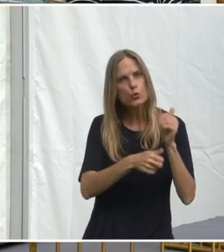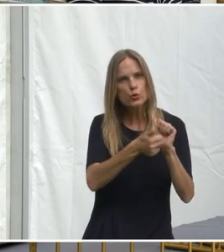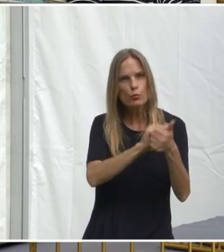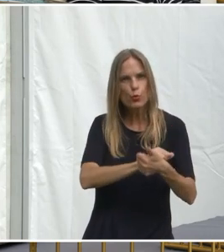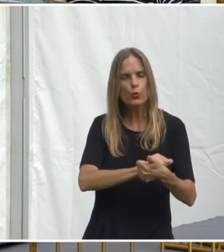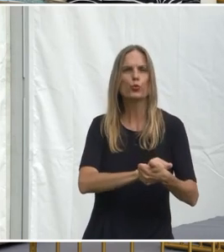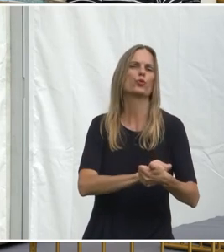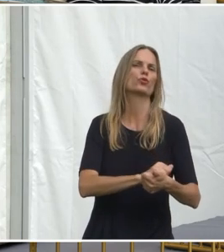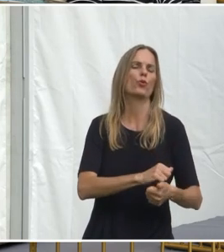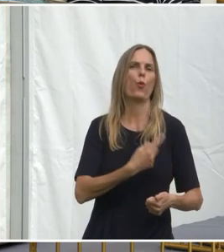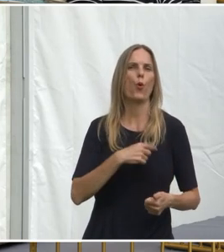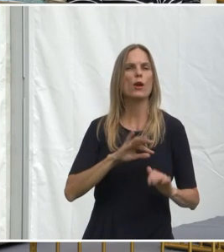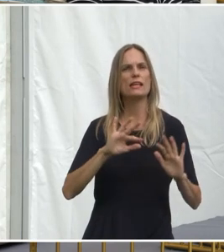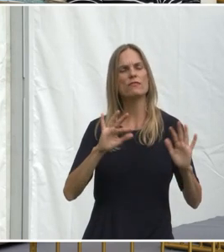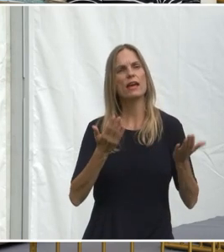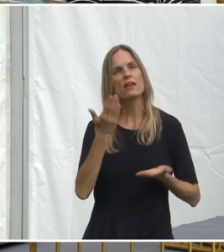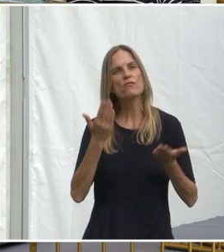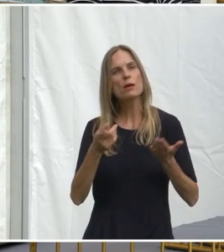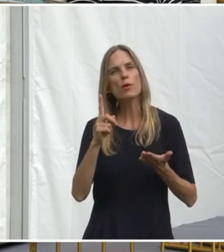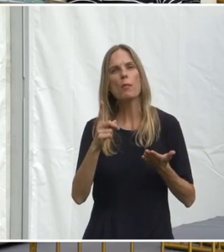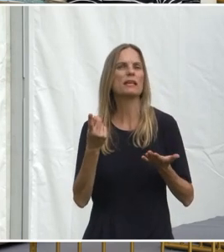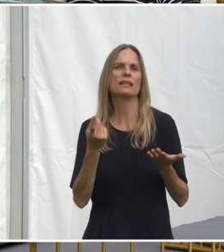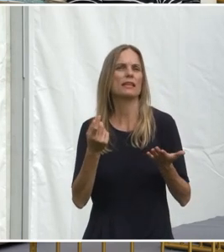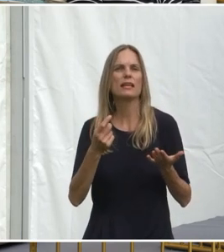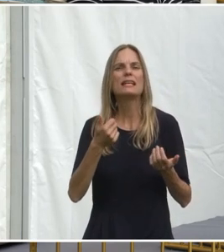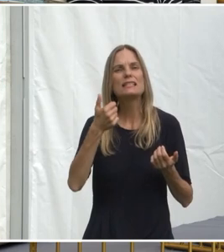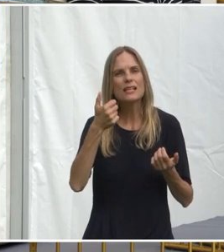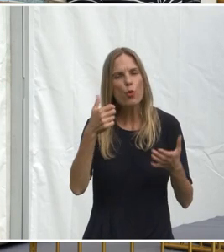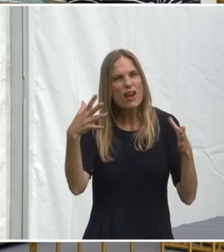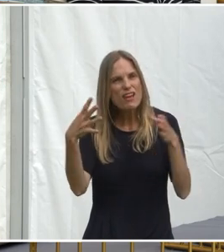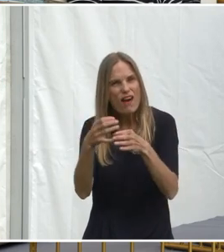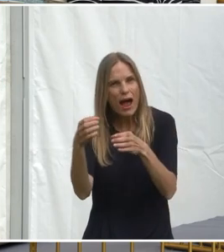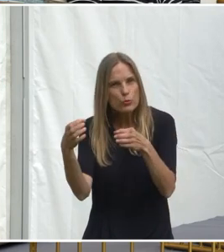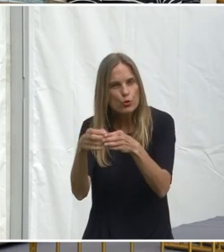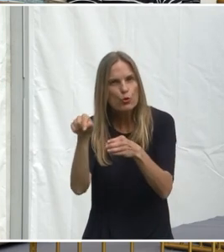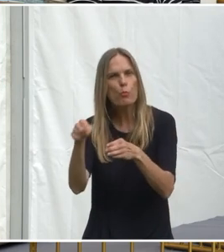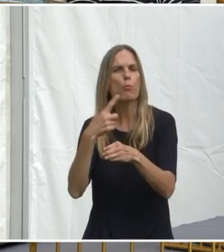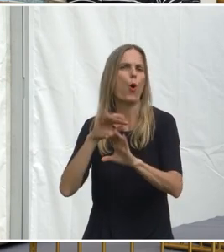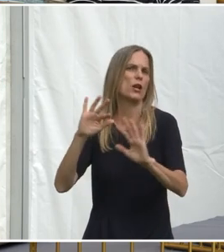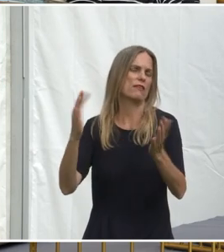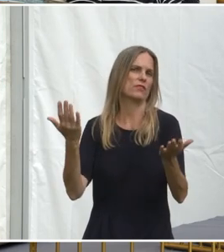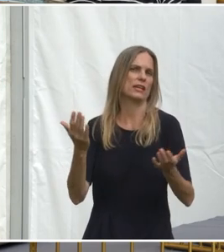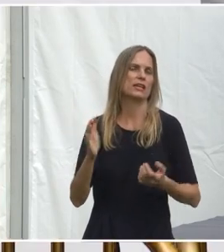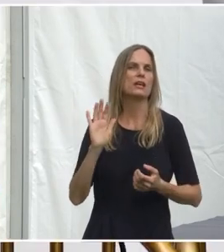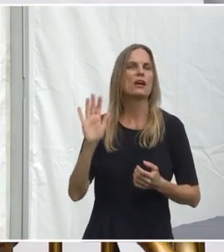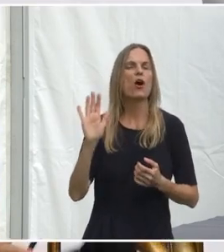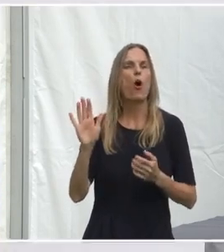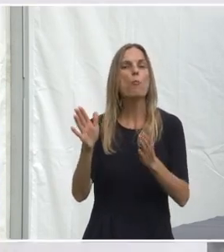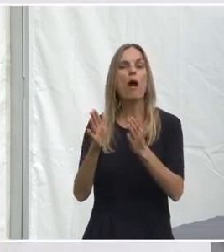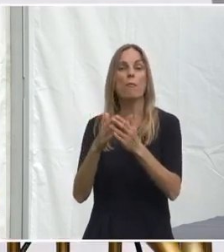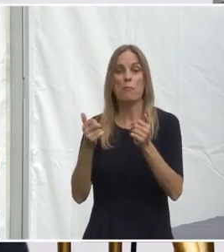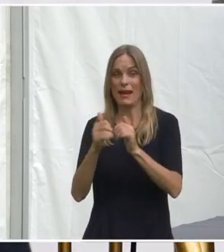a particular ethnic or sexual minority, so they and their families, their relatives will be harassed, and